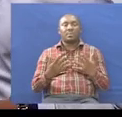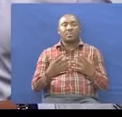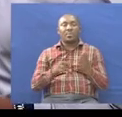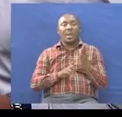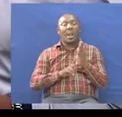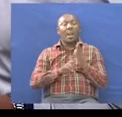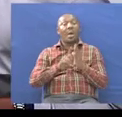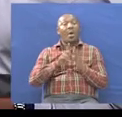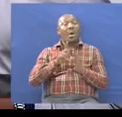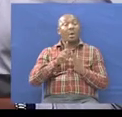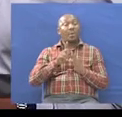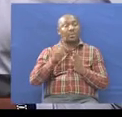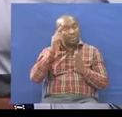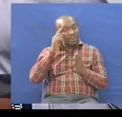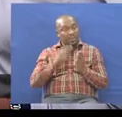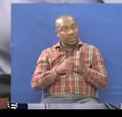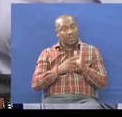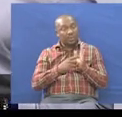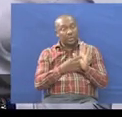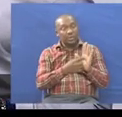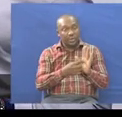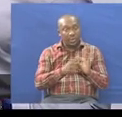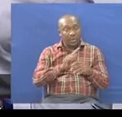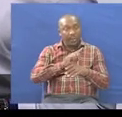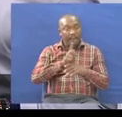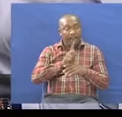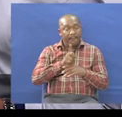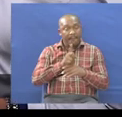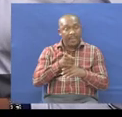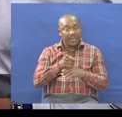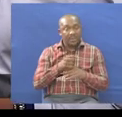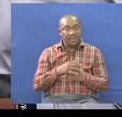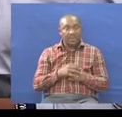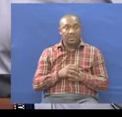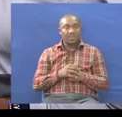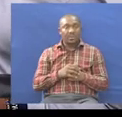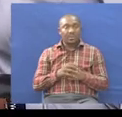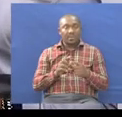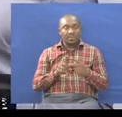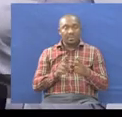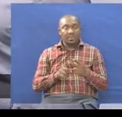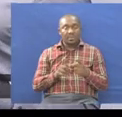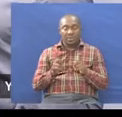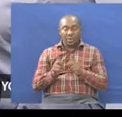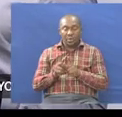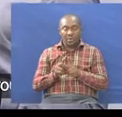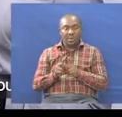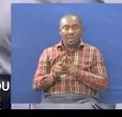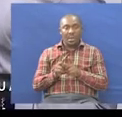So this is the long arrow, the arrow that shows minute. This the short arrow, the arrow that shows